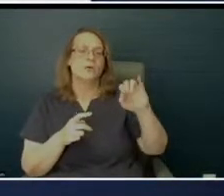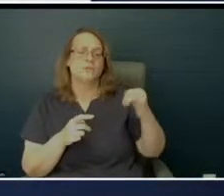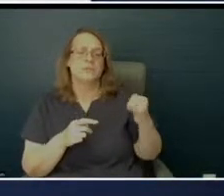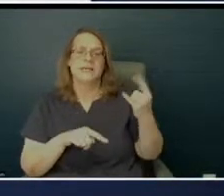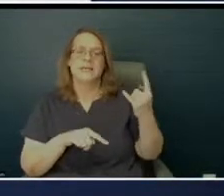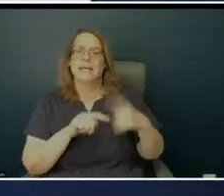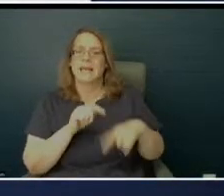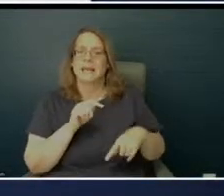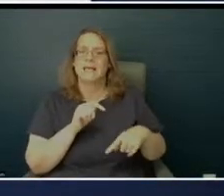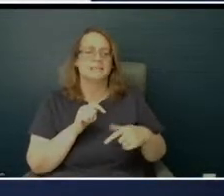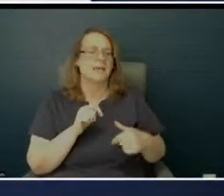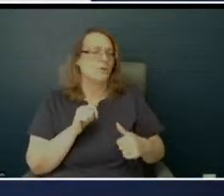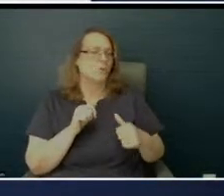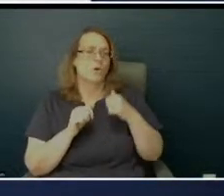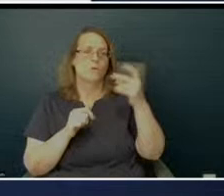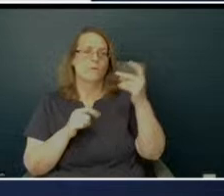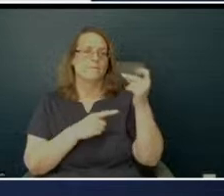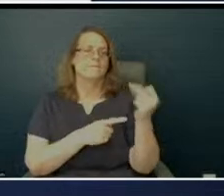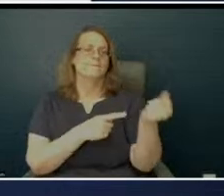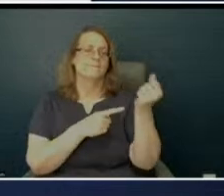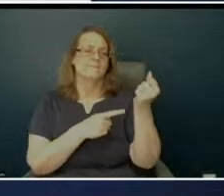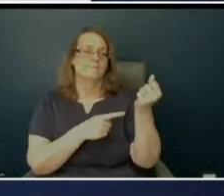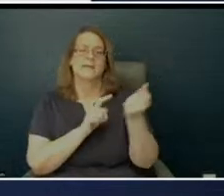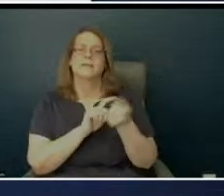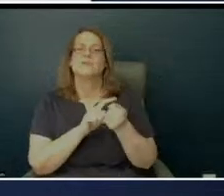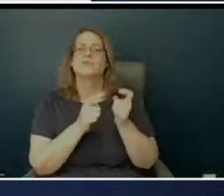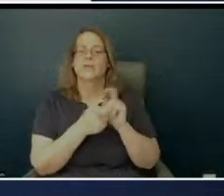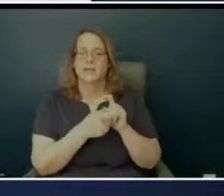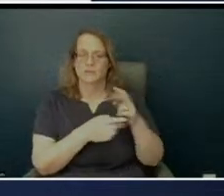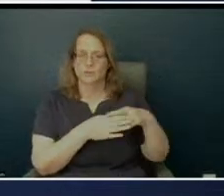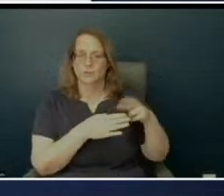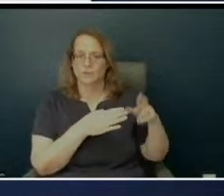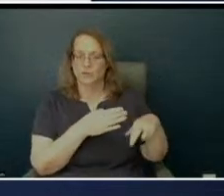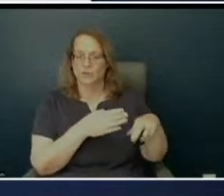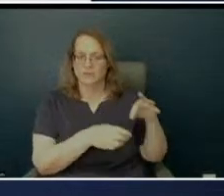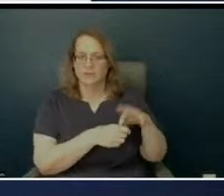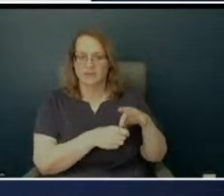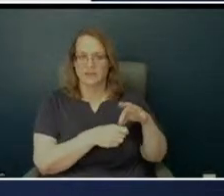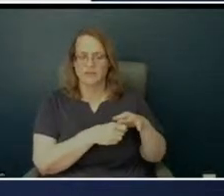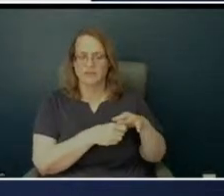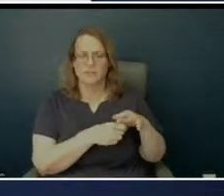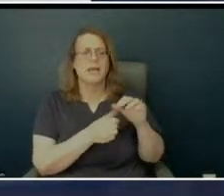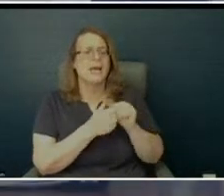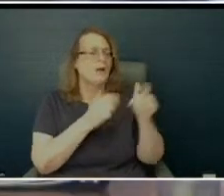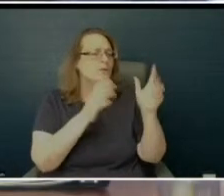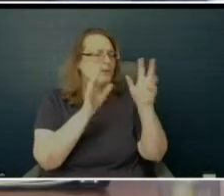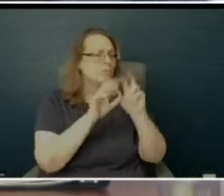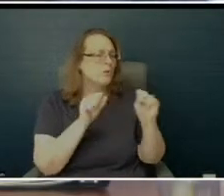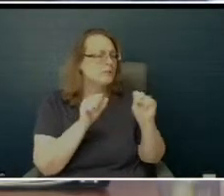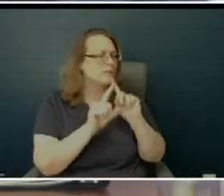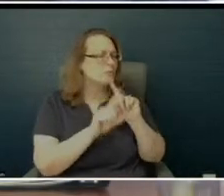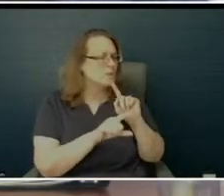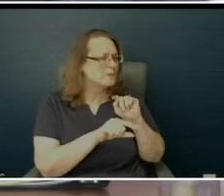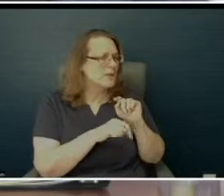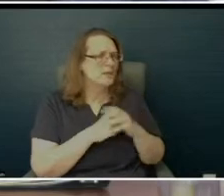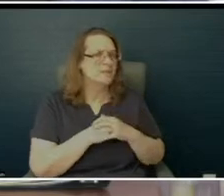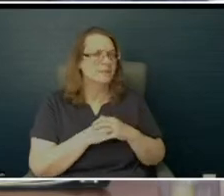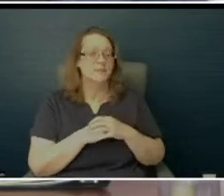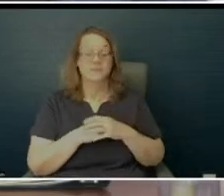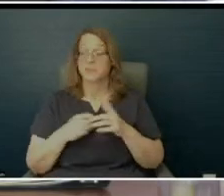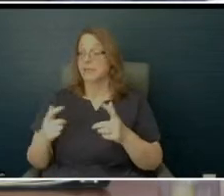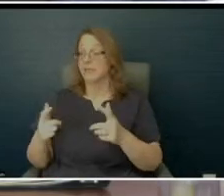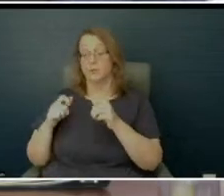its fingers and change the outcome of the election." How did the president respond to that, sir? He responded very quickly and